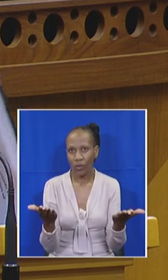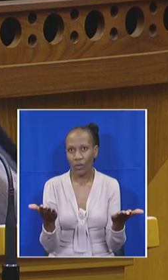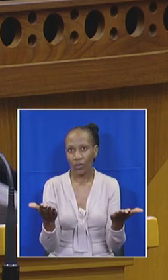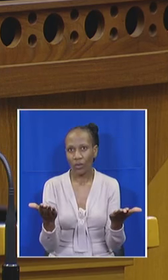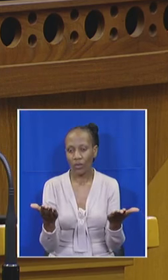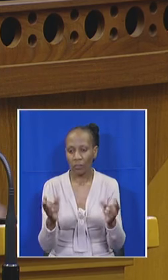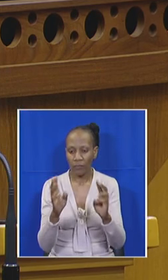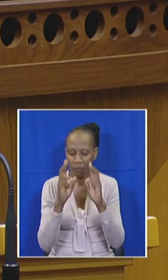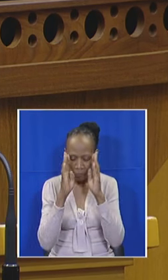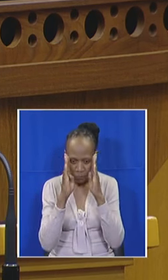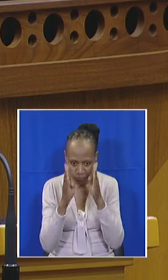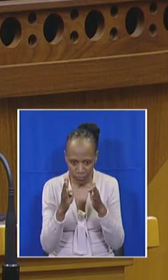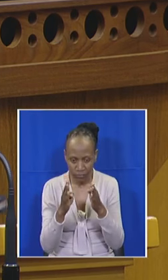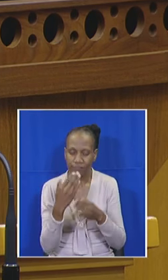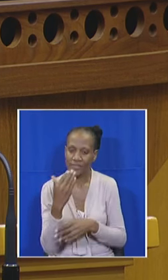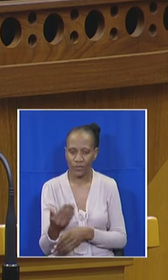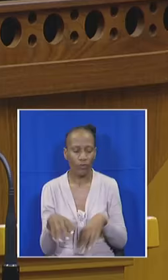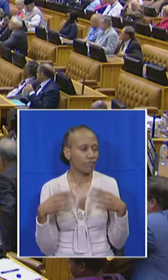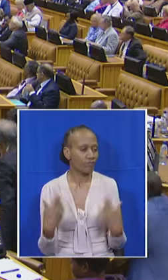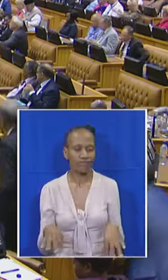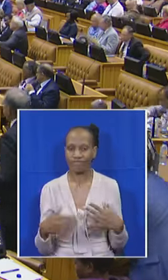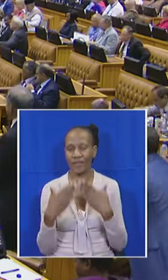your attention. Thank you very much.